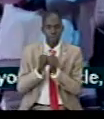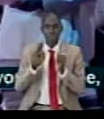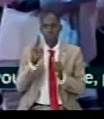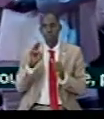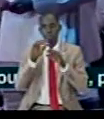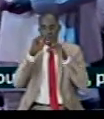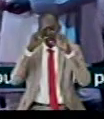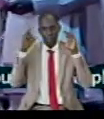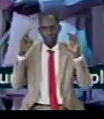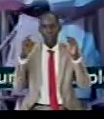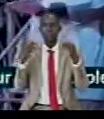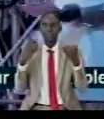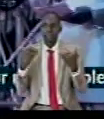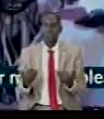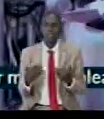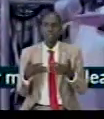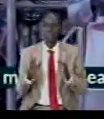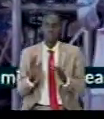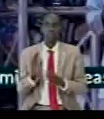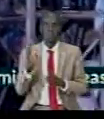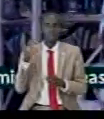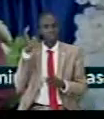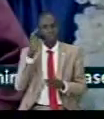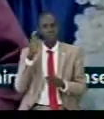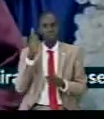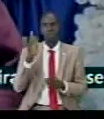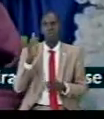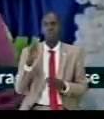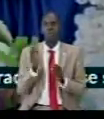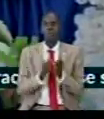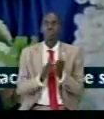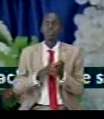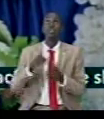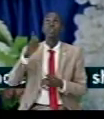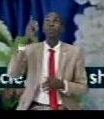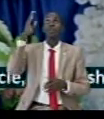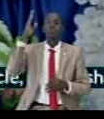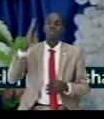healed his back. Let's listen to his testimony. Praise God.